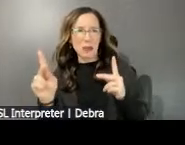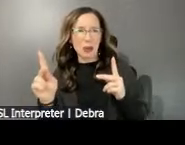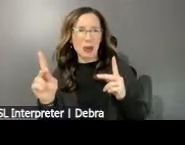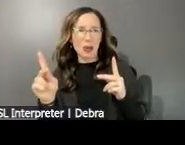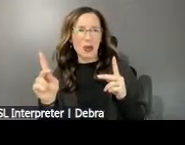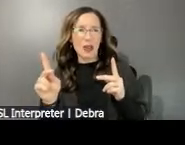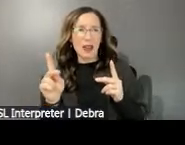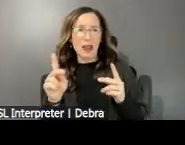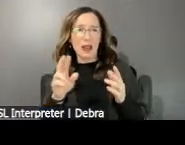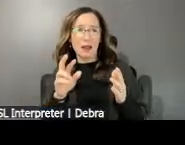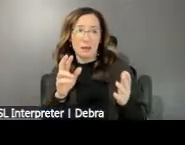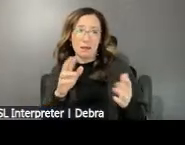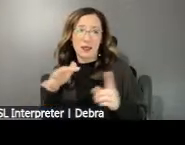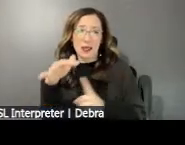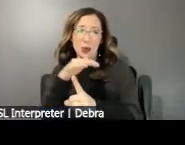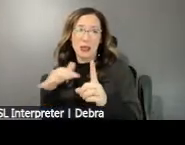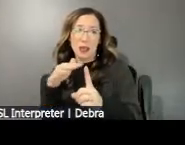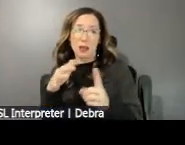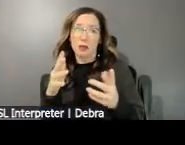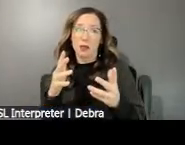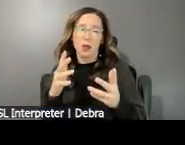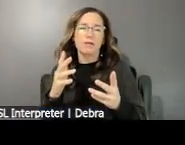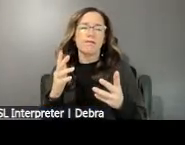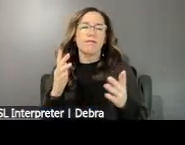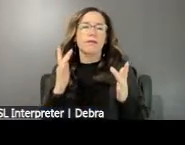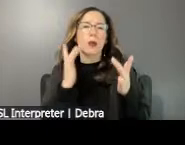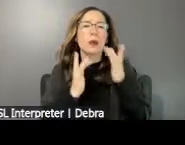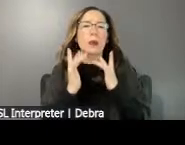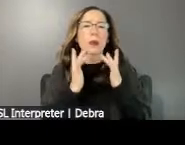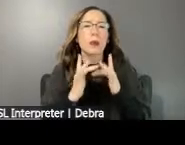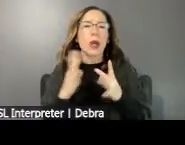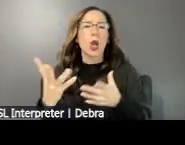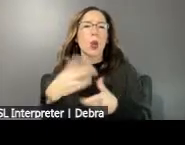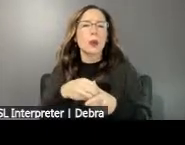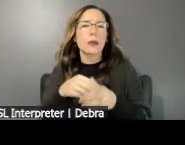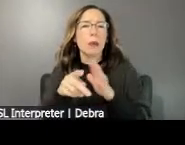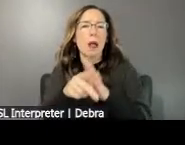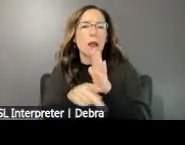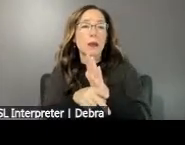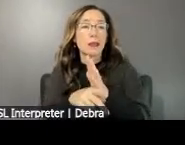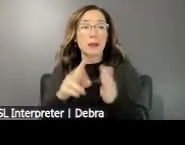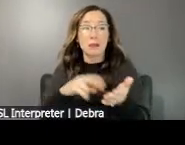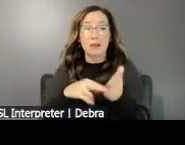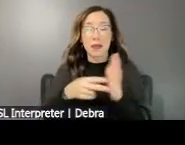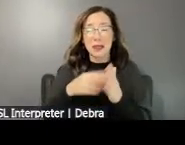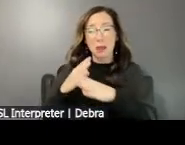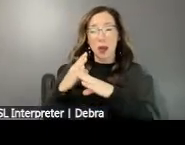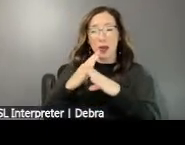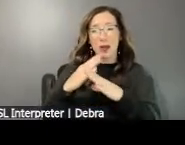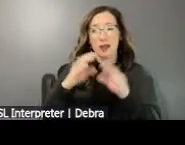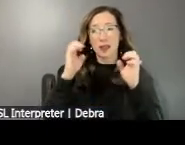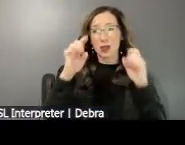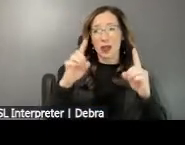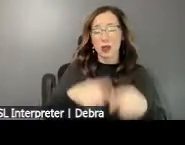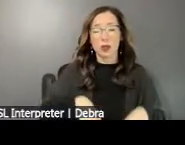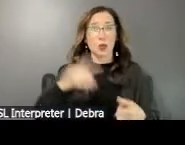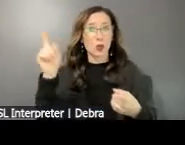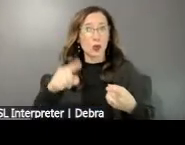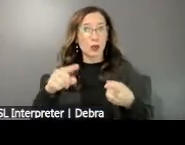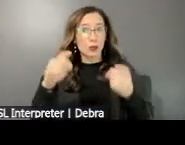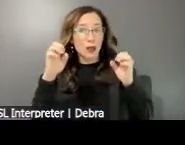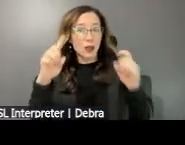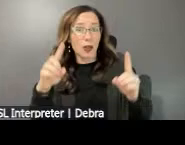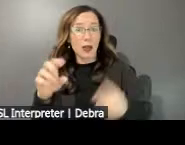inclusive policies in those spaces. That results in barriers to education, reduced research and STEM